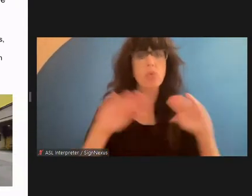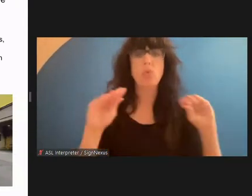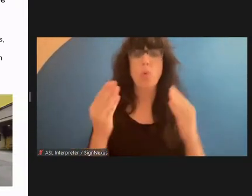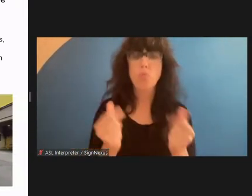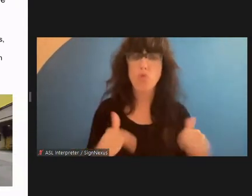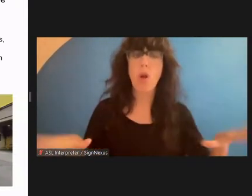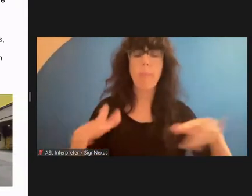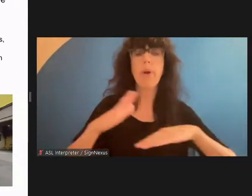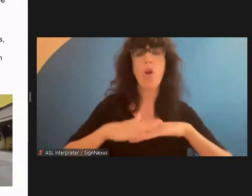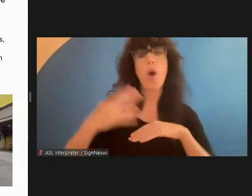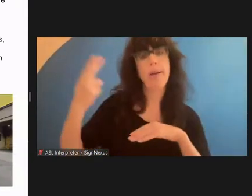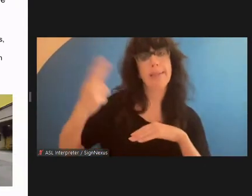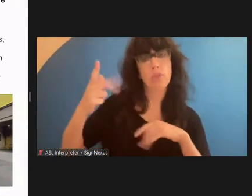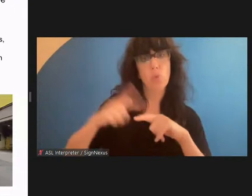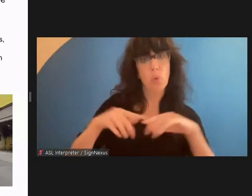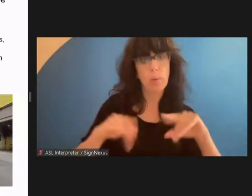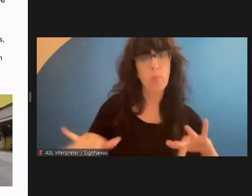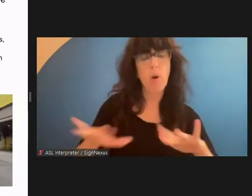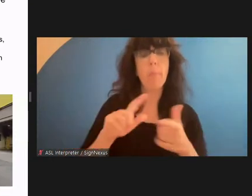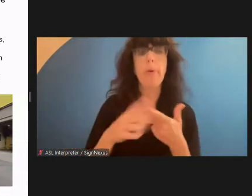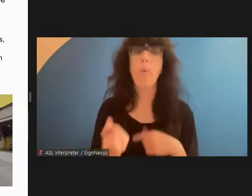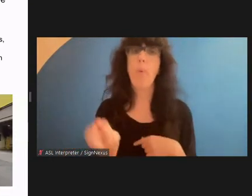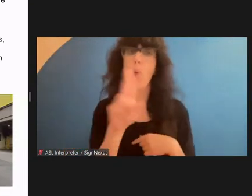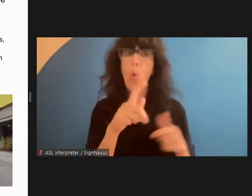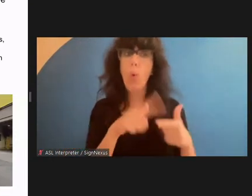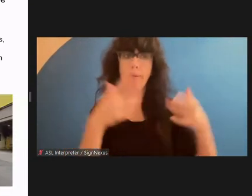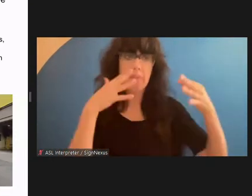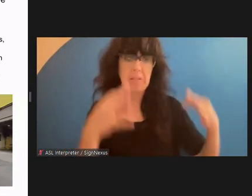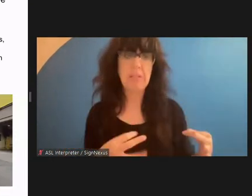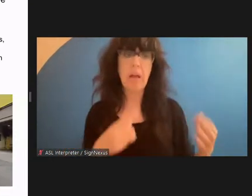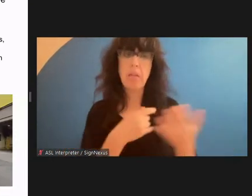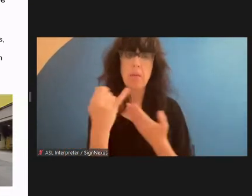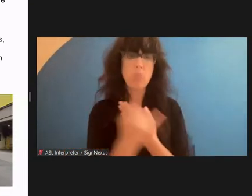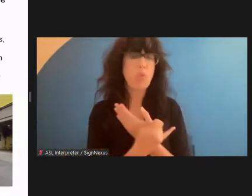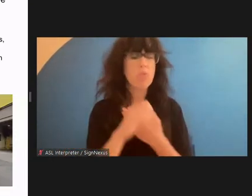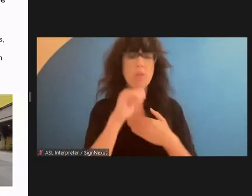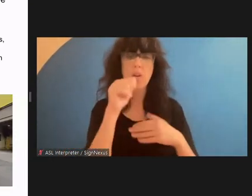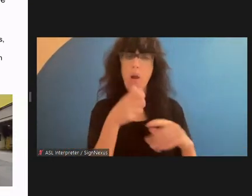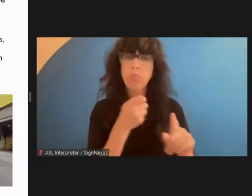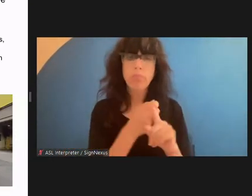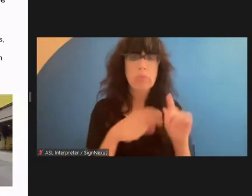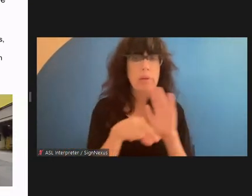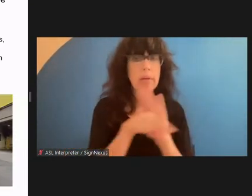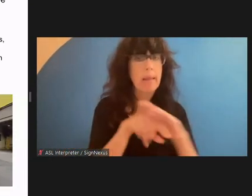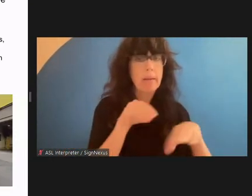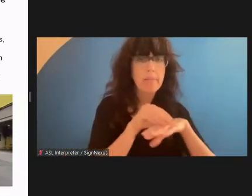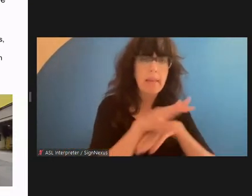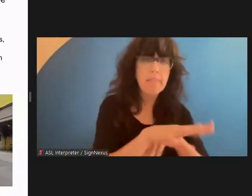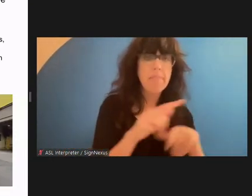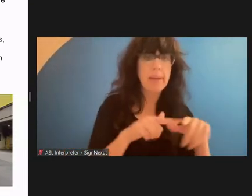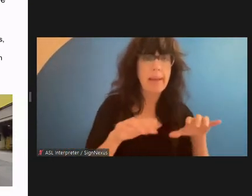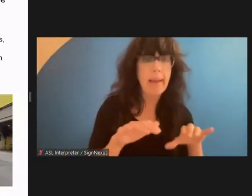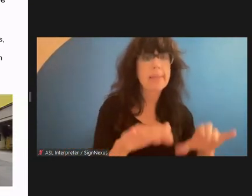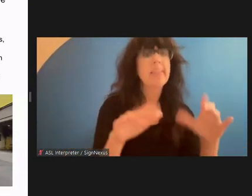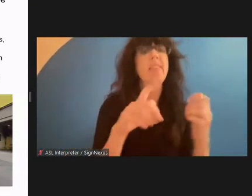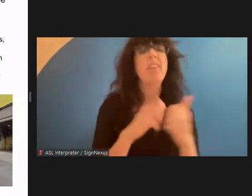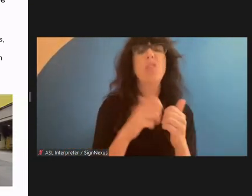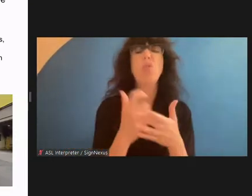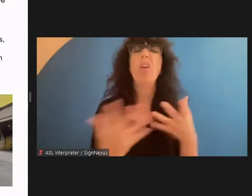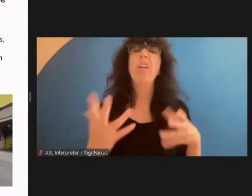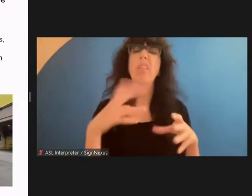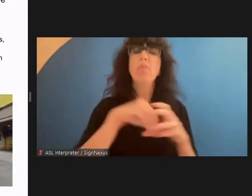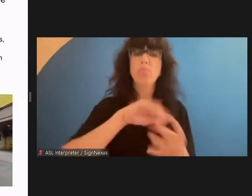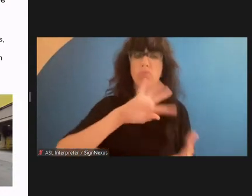property or a determination that the project would not adversely affect the activities features or attributes qualifying a